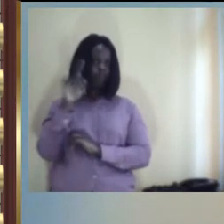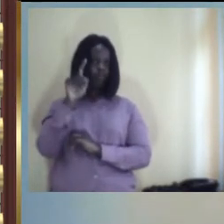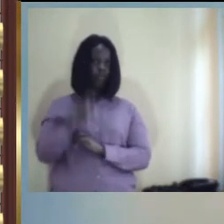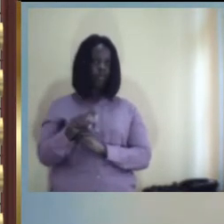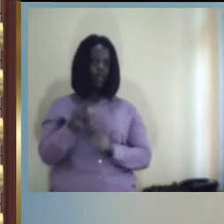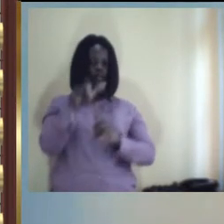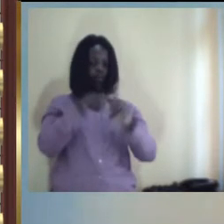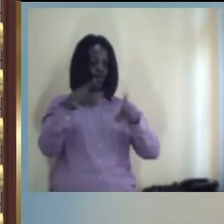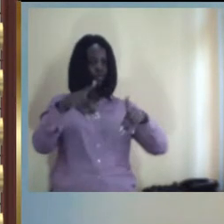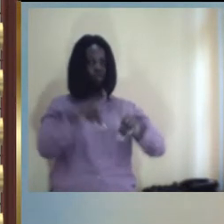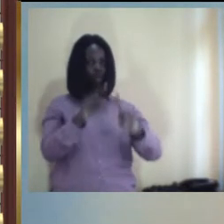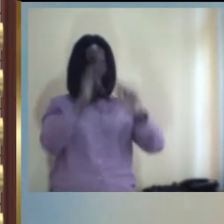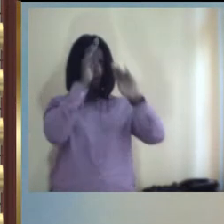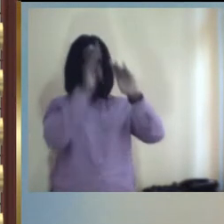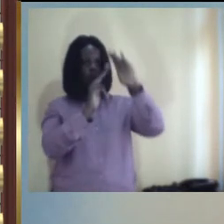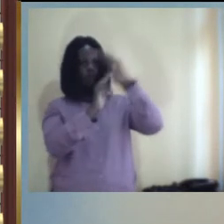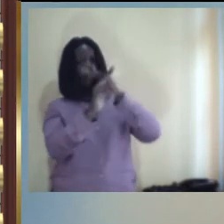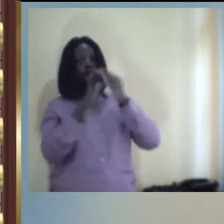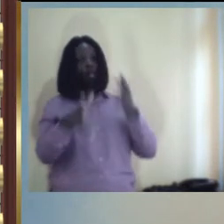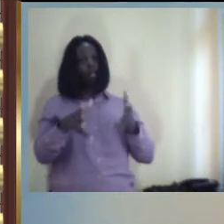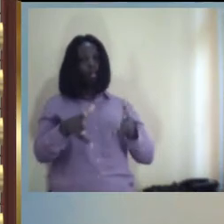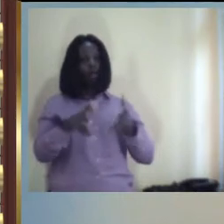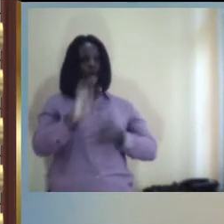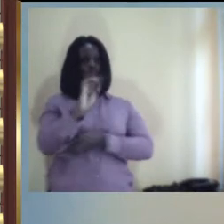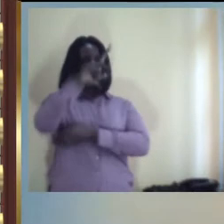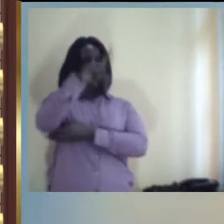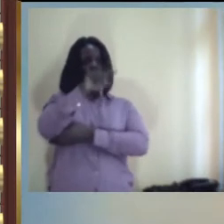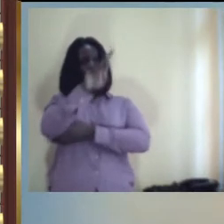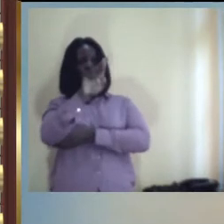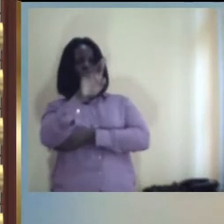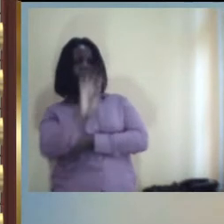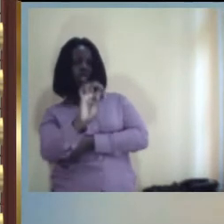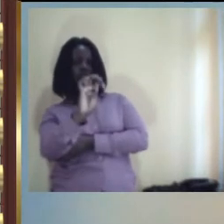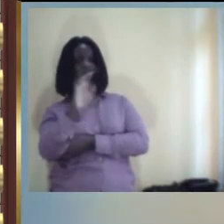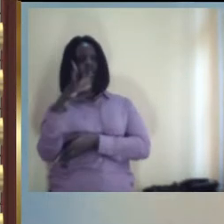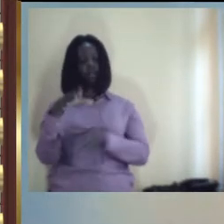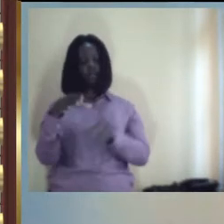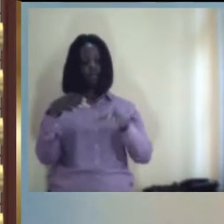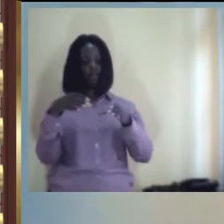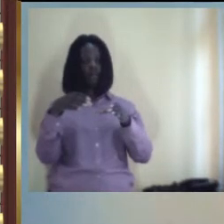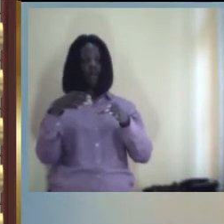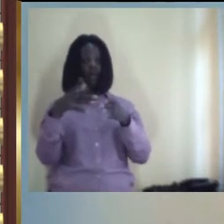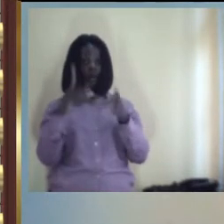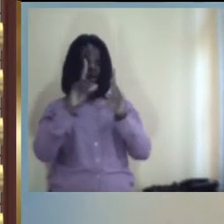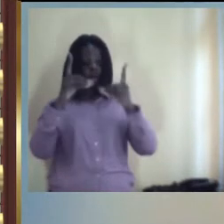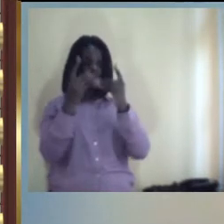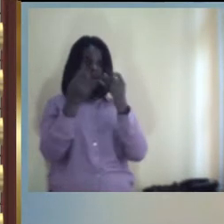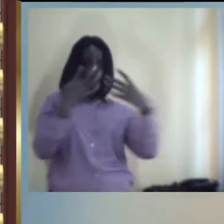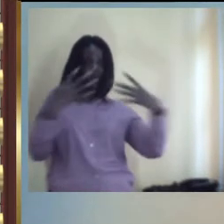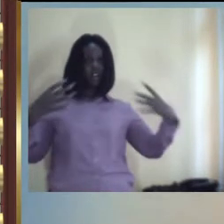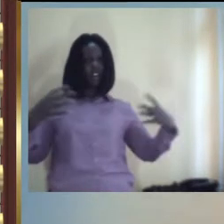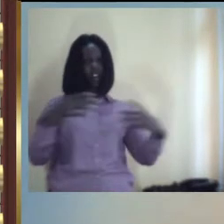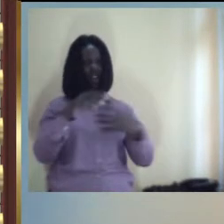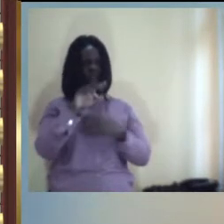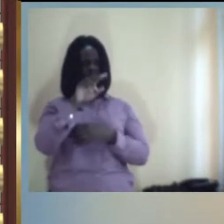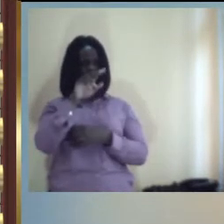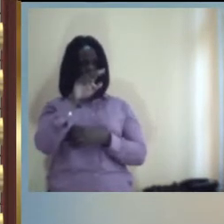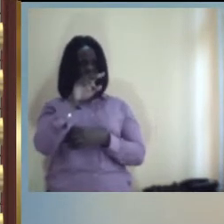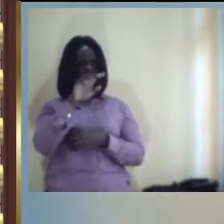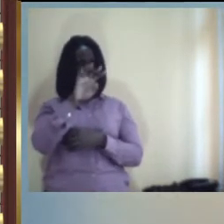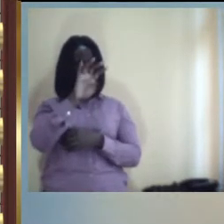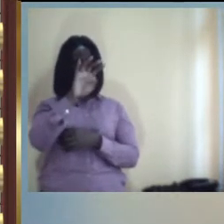Honorable Chairperson, that in this EPRE, that two entities of the department, Umchindi and